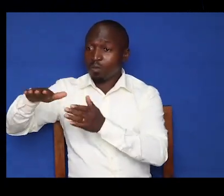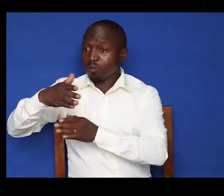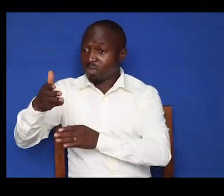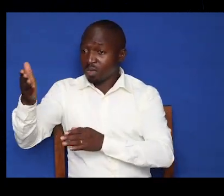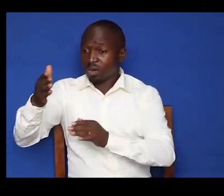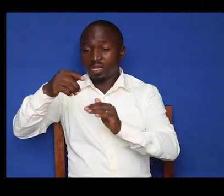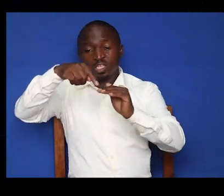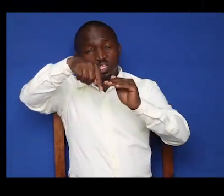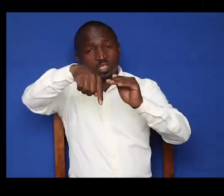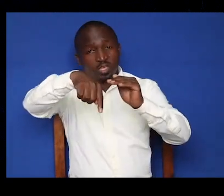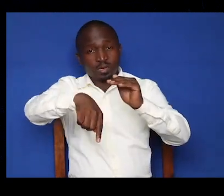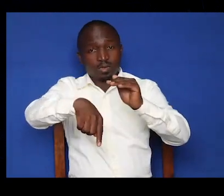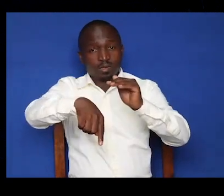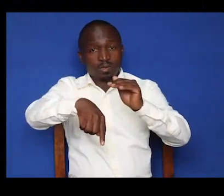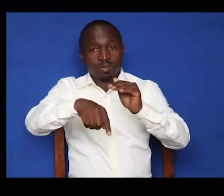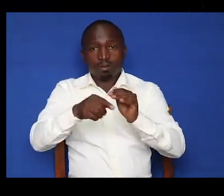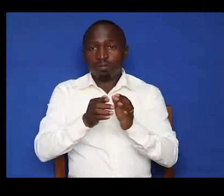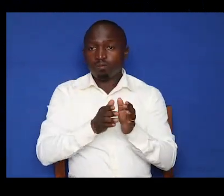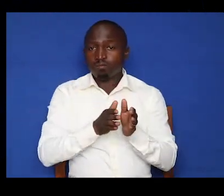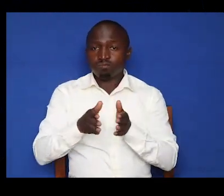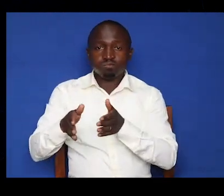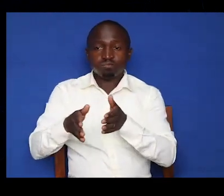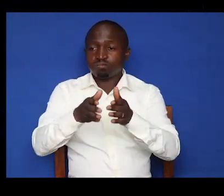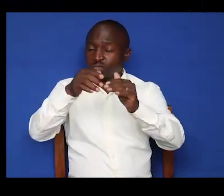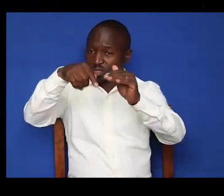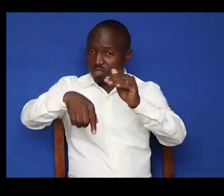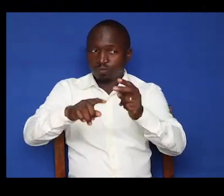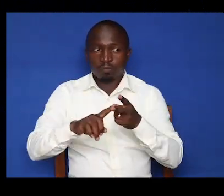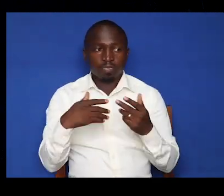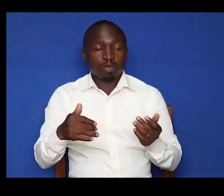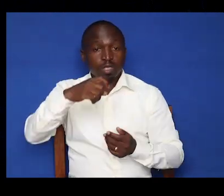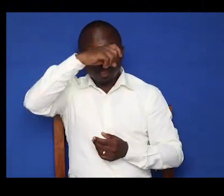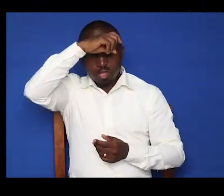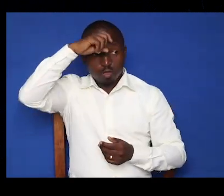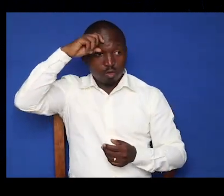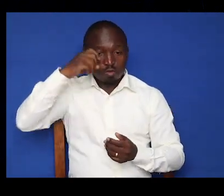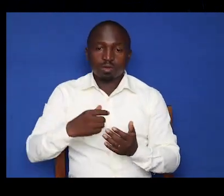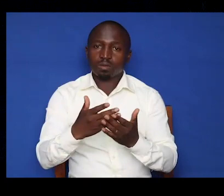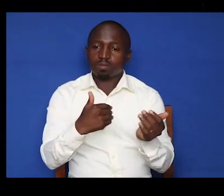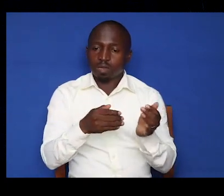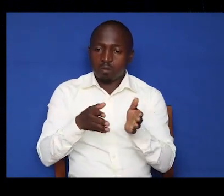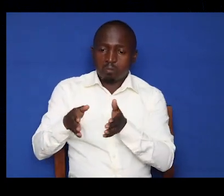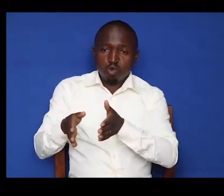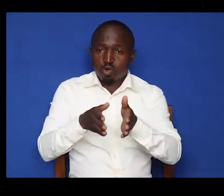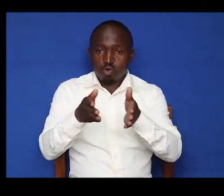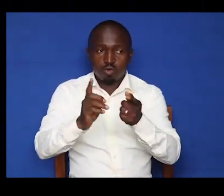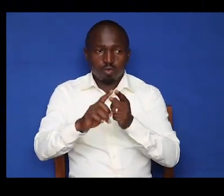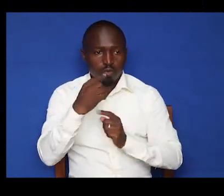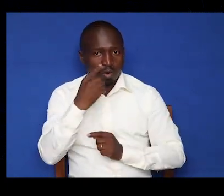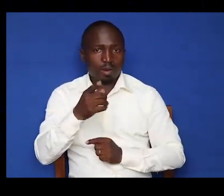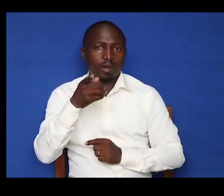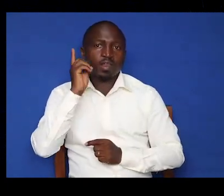depths. So temperature influences currents by determining the nature